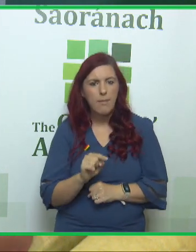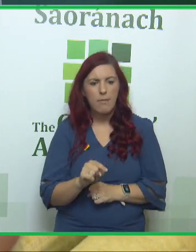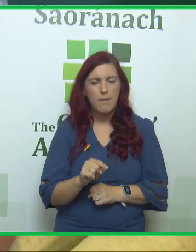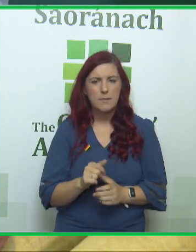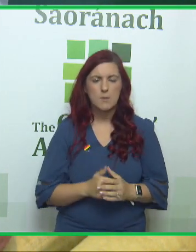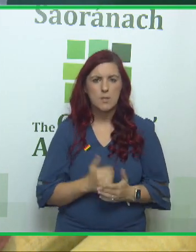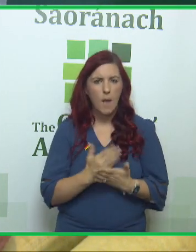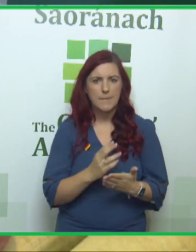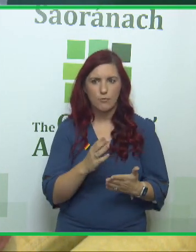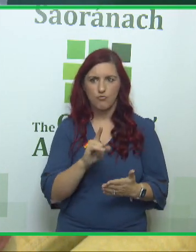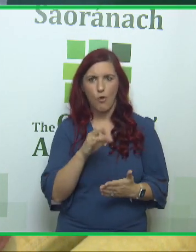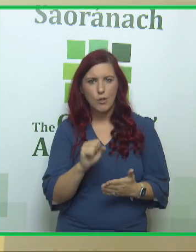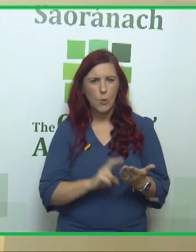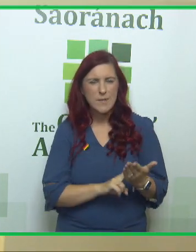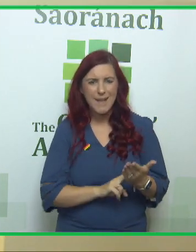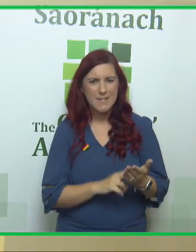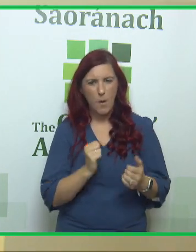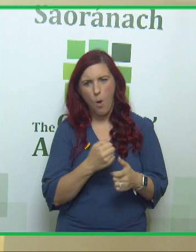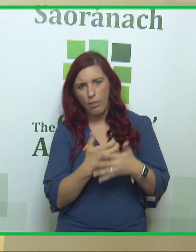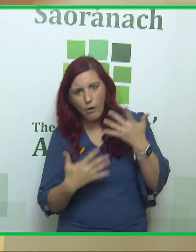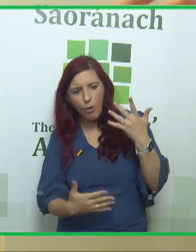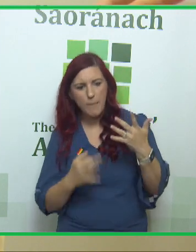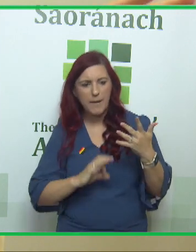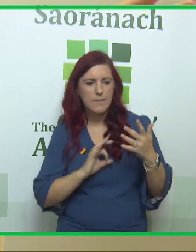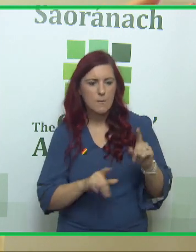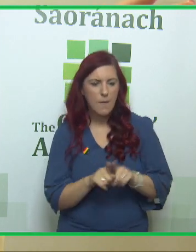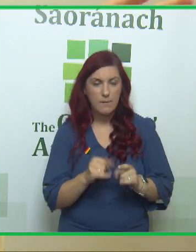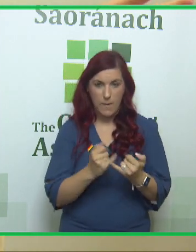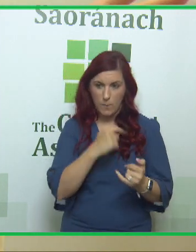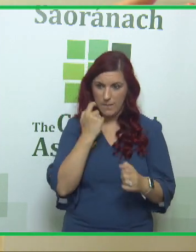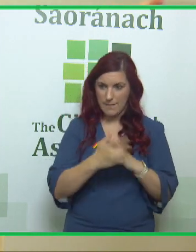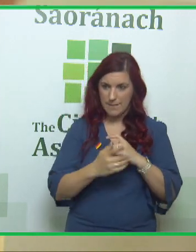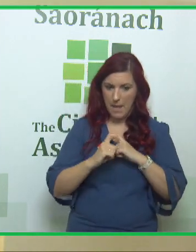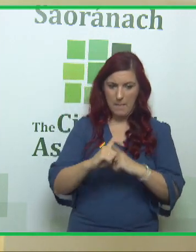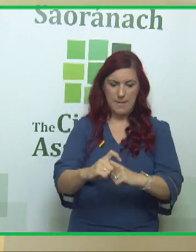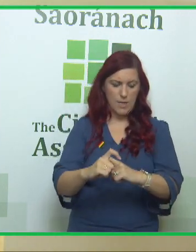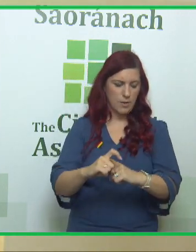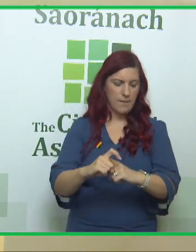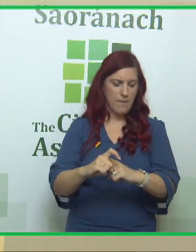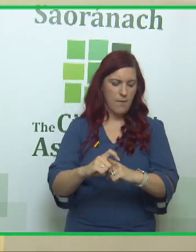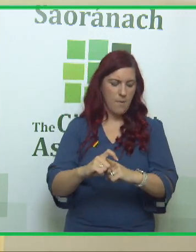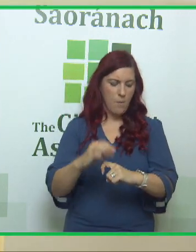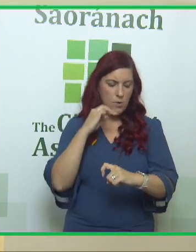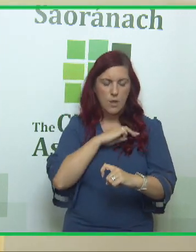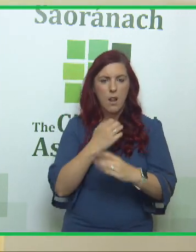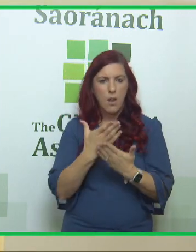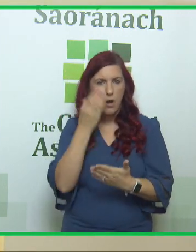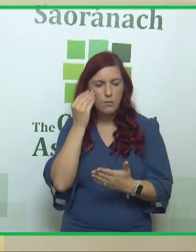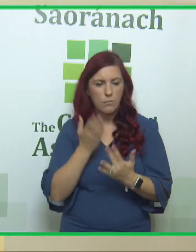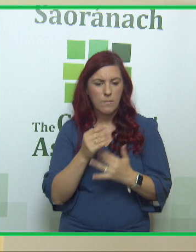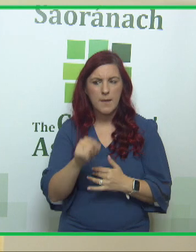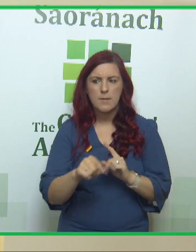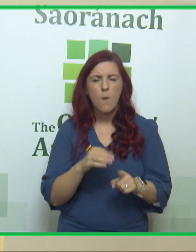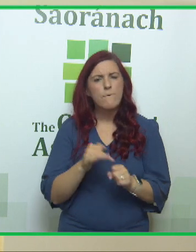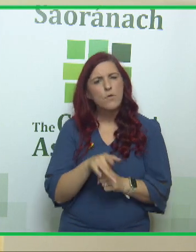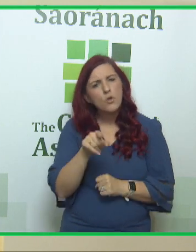process. And it's the whole point that Nicola has made about stabilisation is only the first part, learning to live again. For you, what would